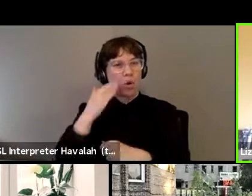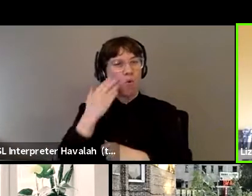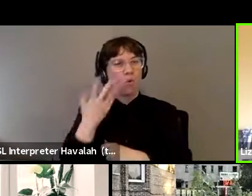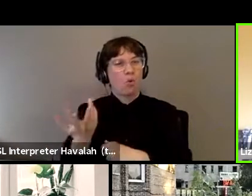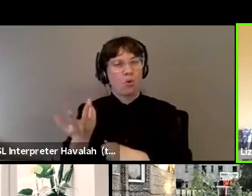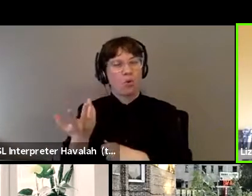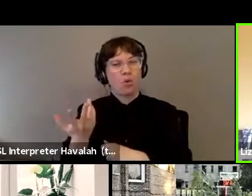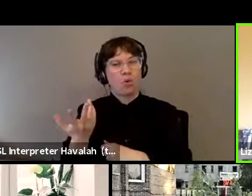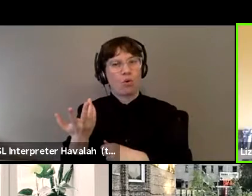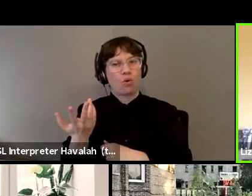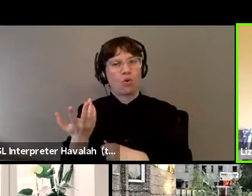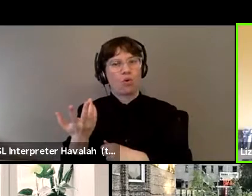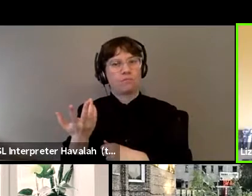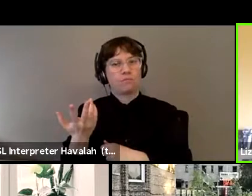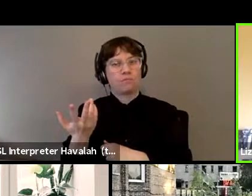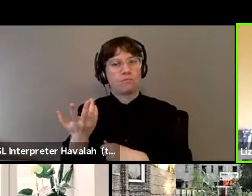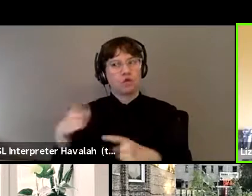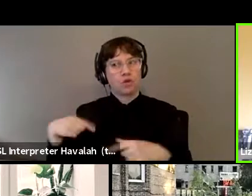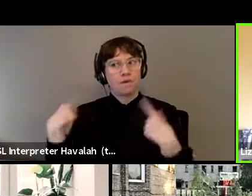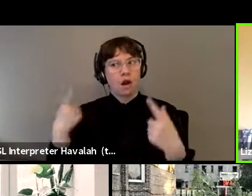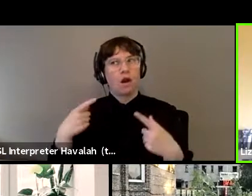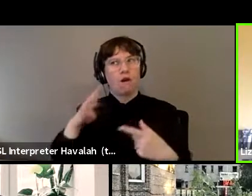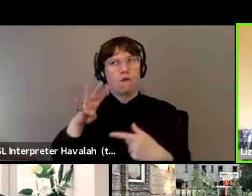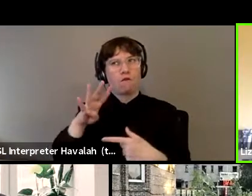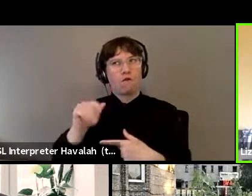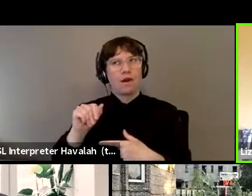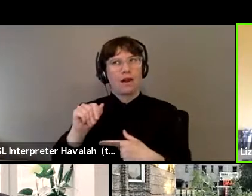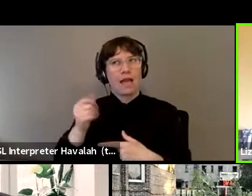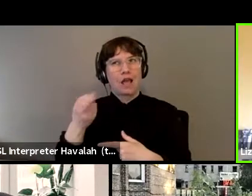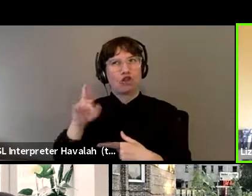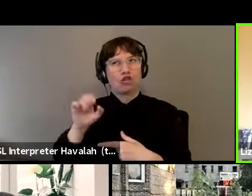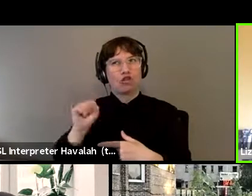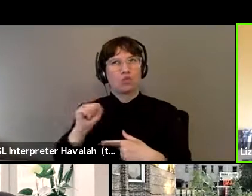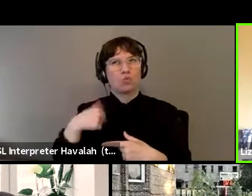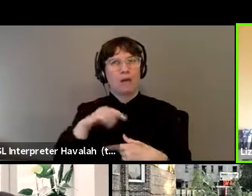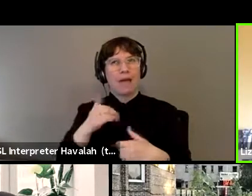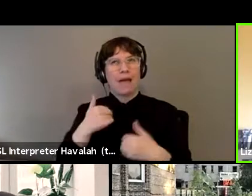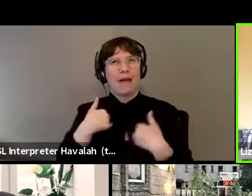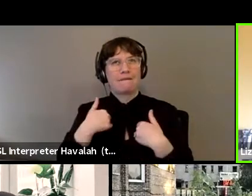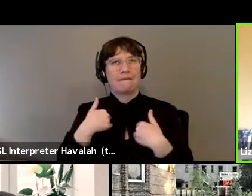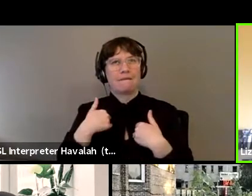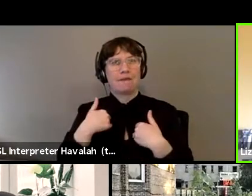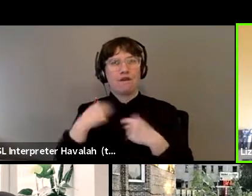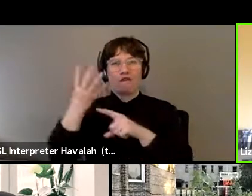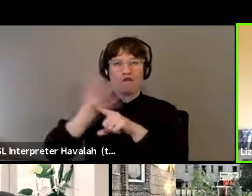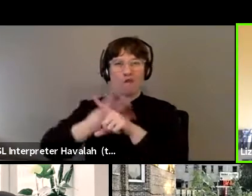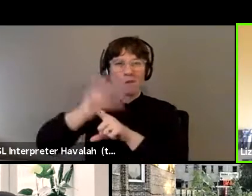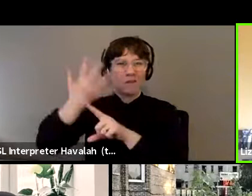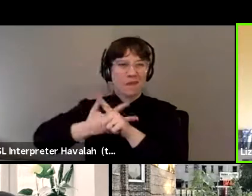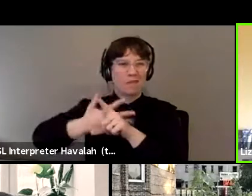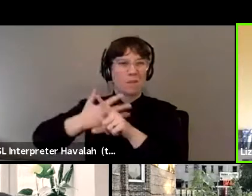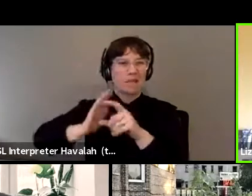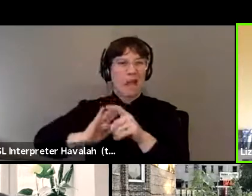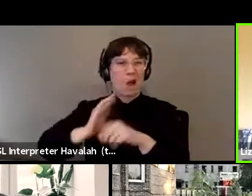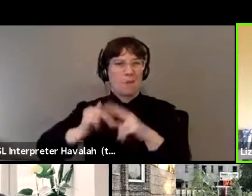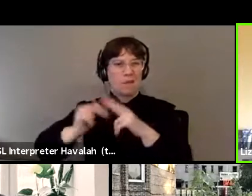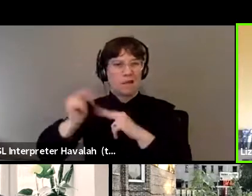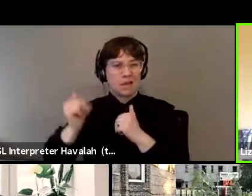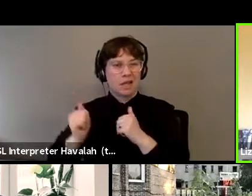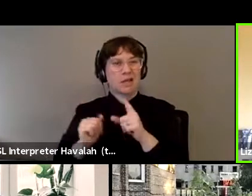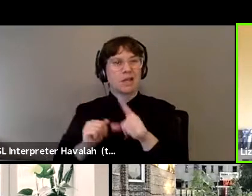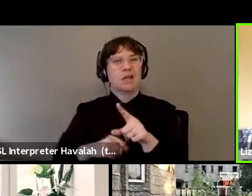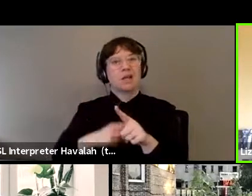that since we've only had our building for 4 or 5 months, and it